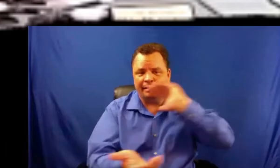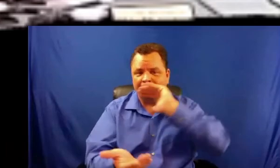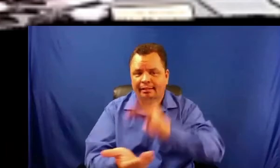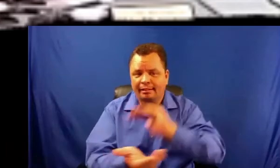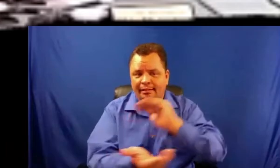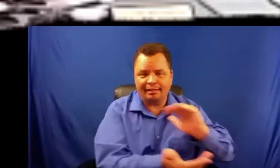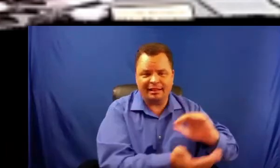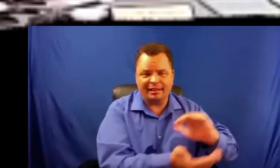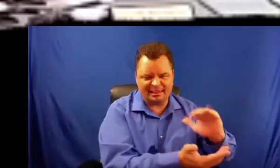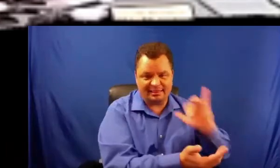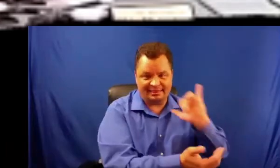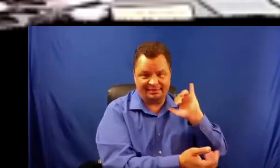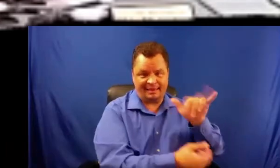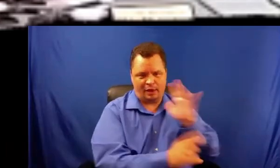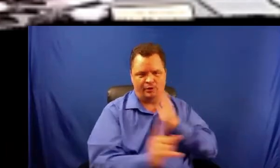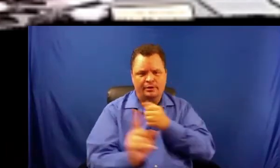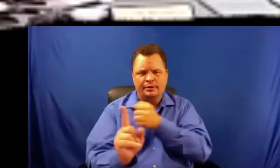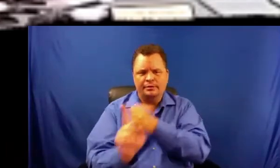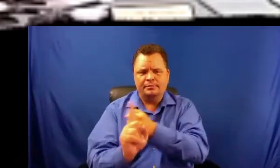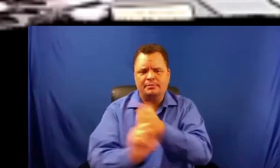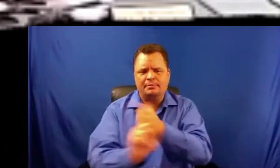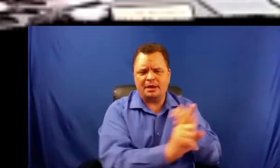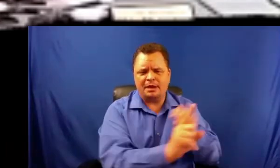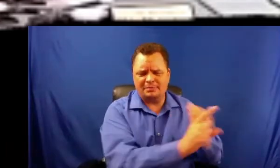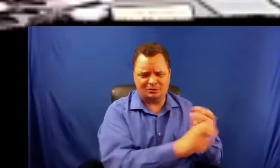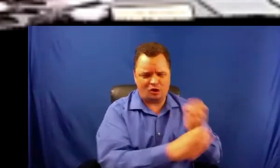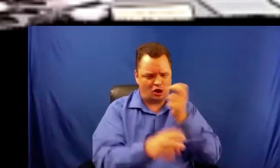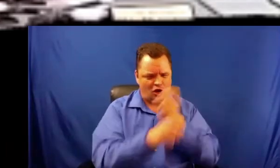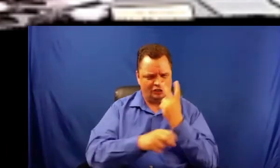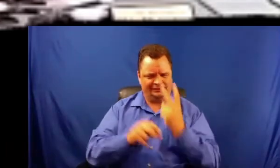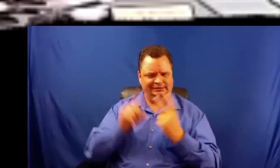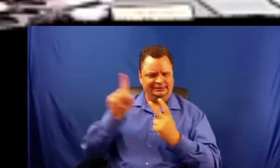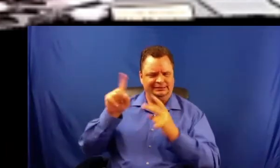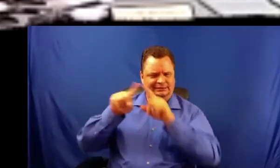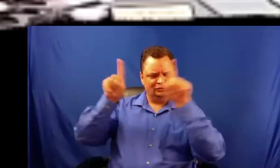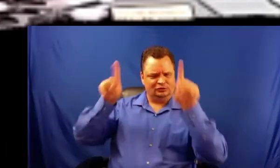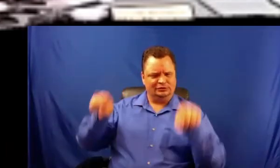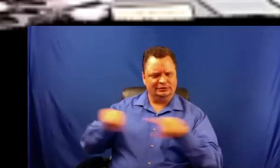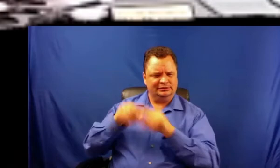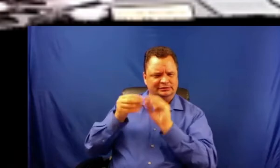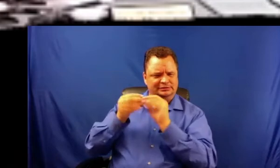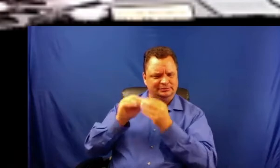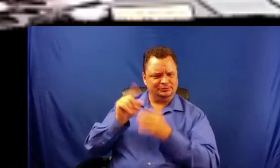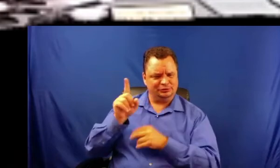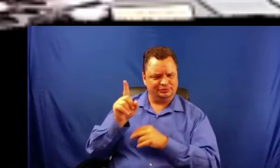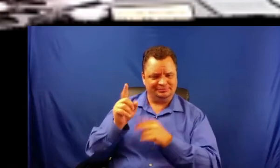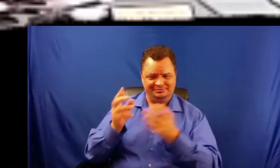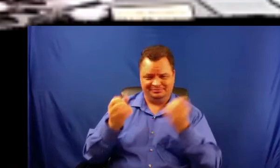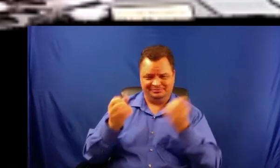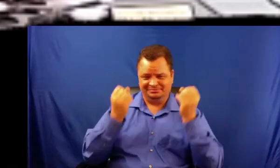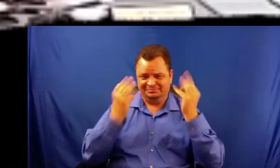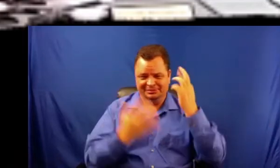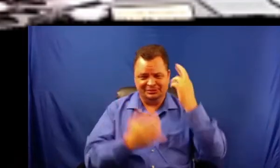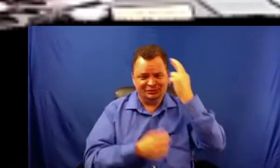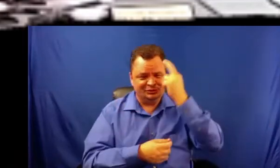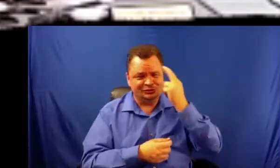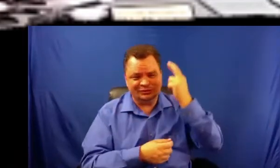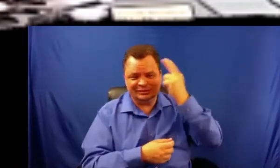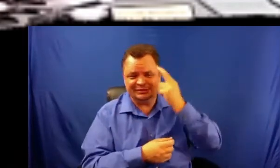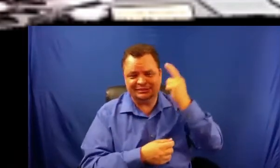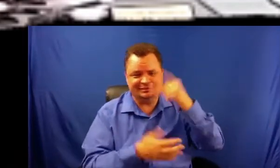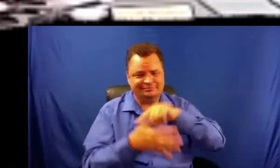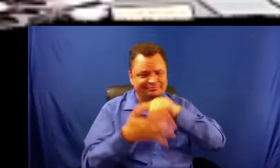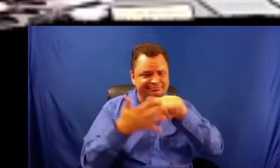this. So there's all of these other things that we are keeping in the back of our